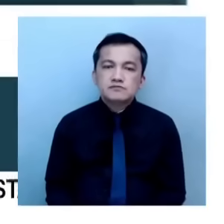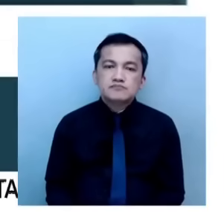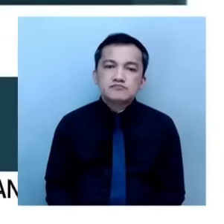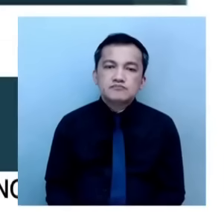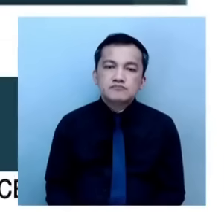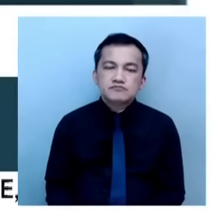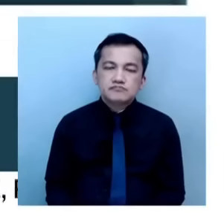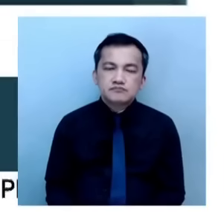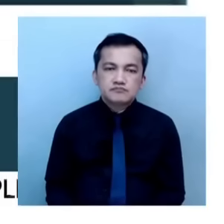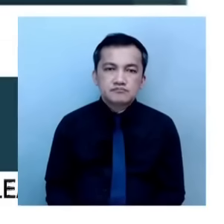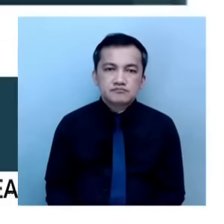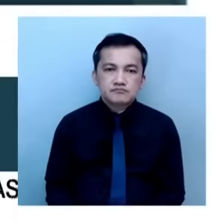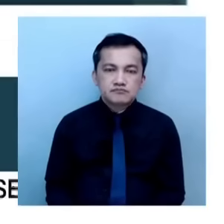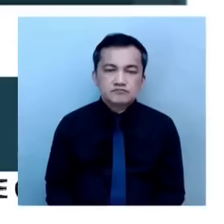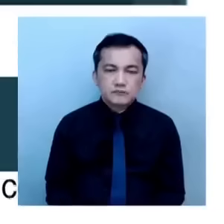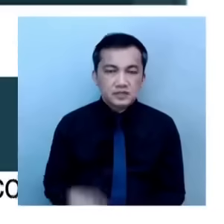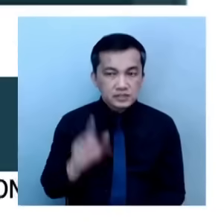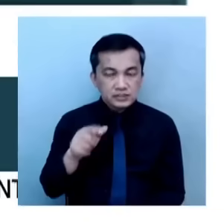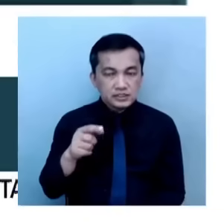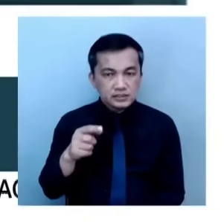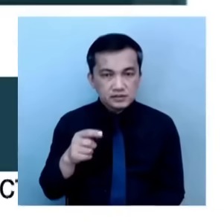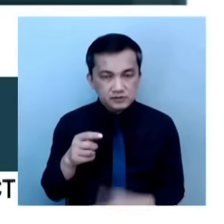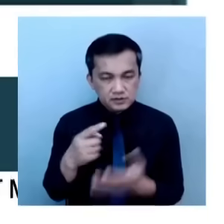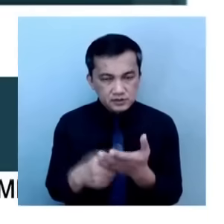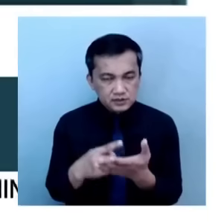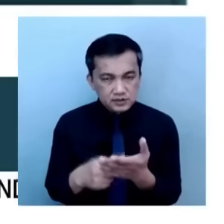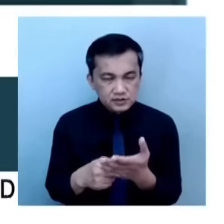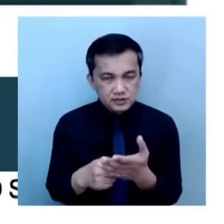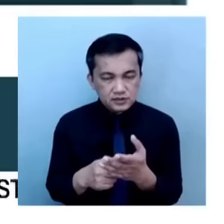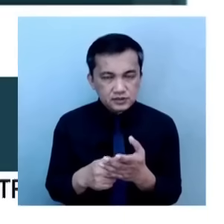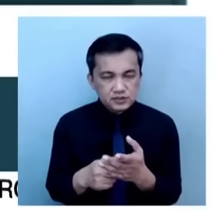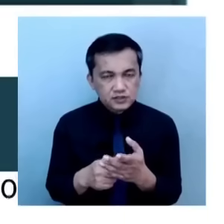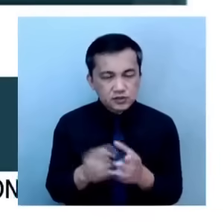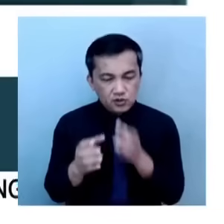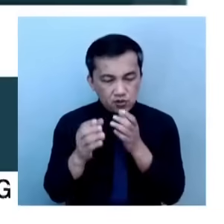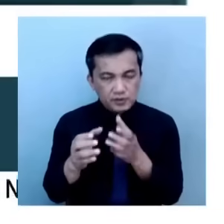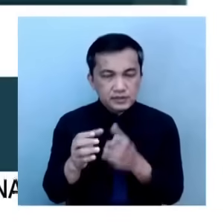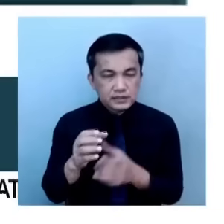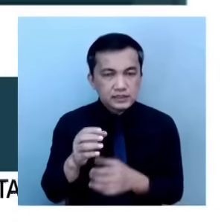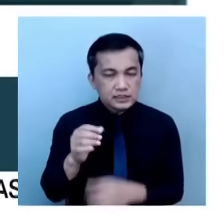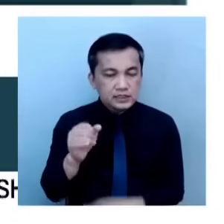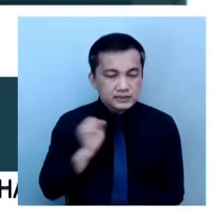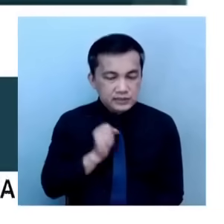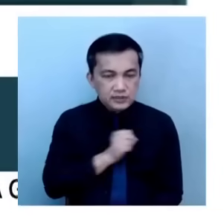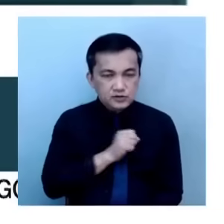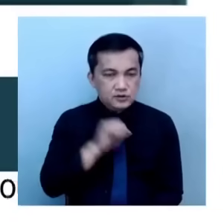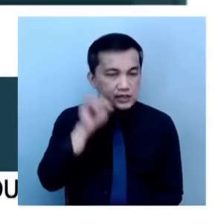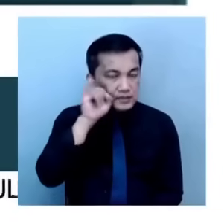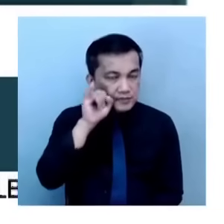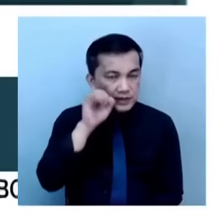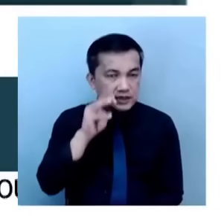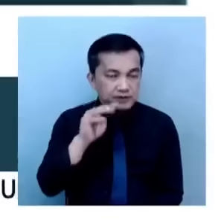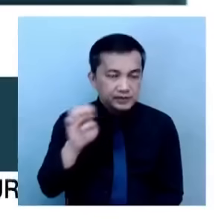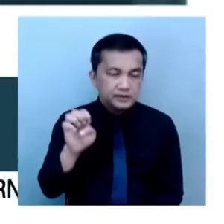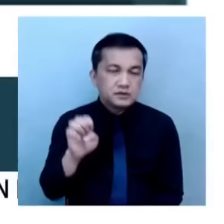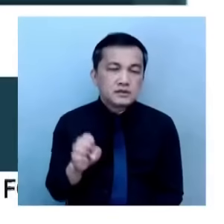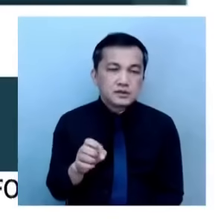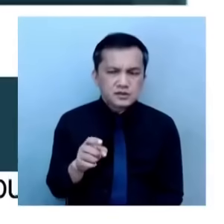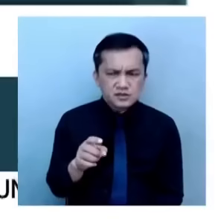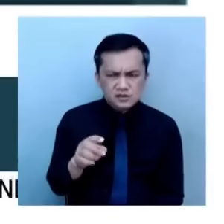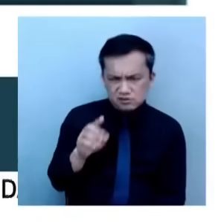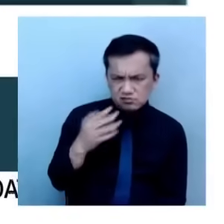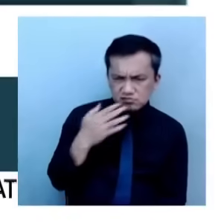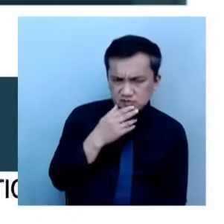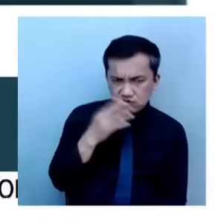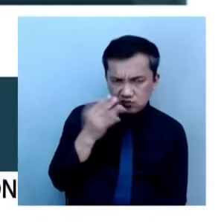later on we can touch on the remarks of Senator Aimee Marcos, it behooves you to ask why is it that,